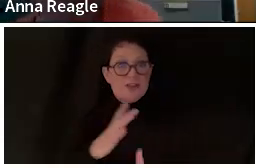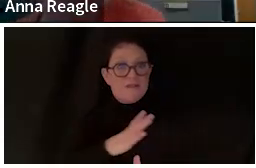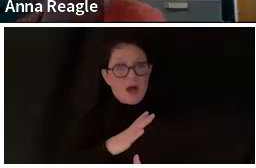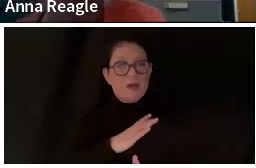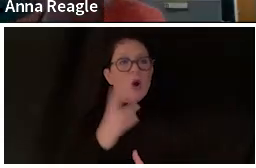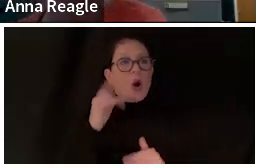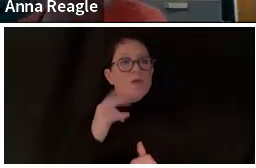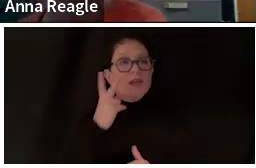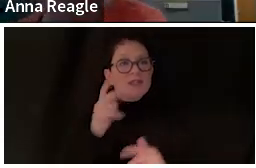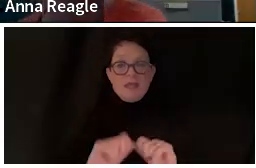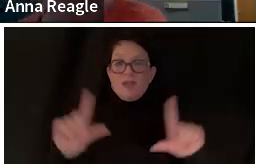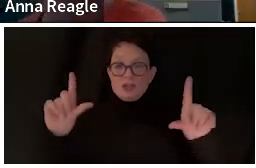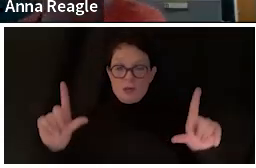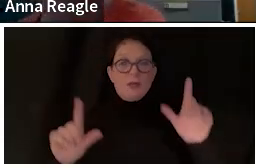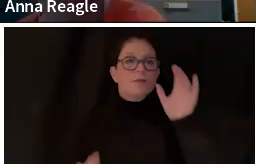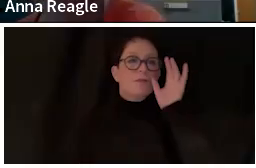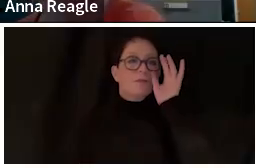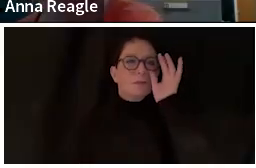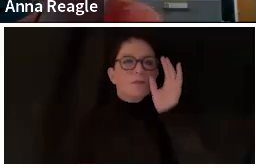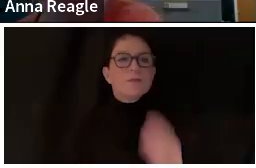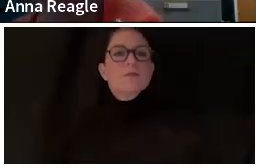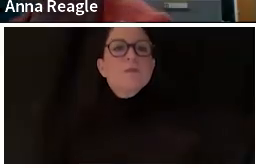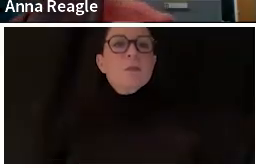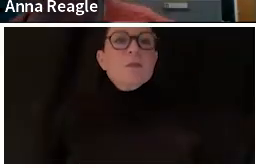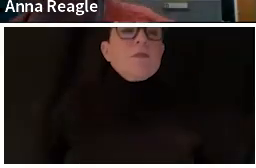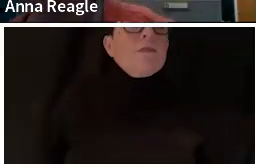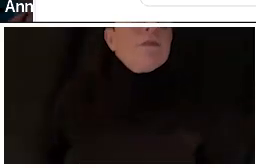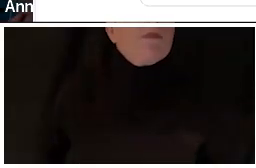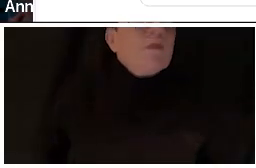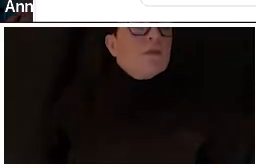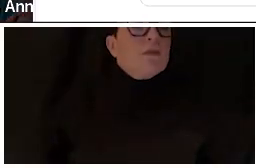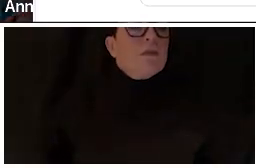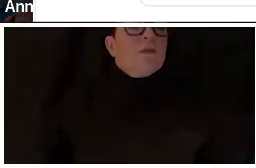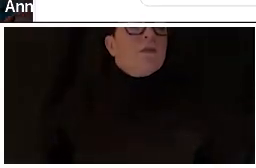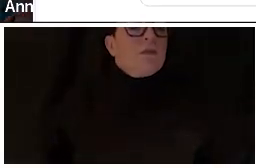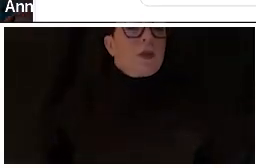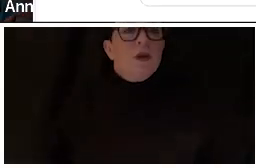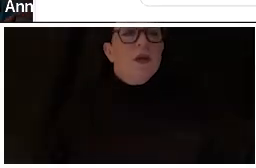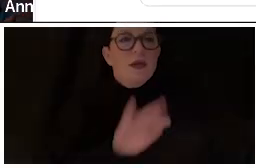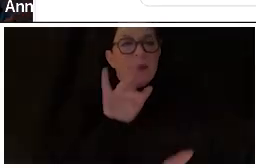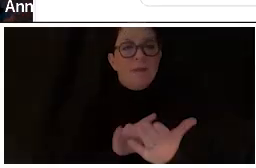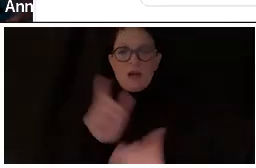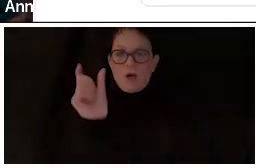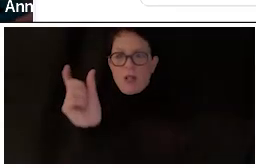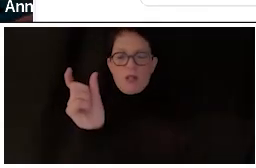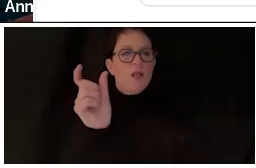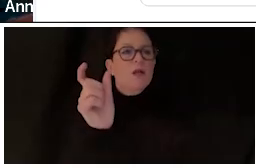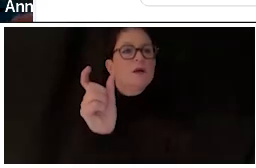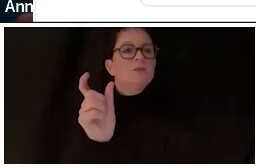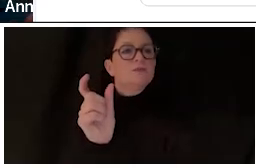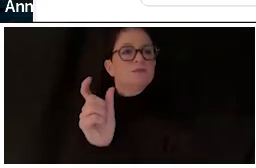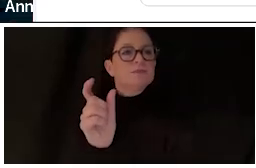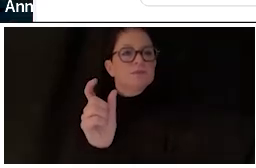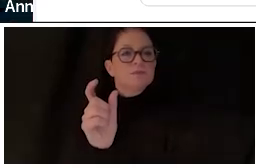Well, hopefully you can see my screen okay. Yes. Definitely can. And you'll see right in the middle there,